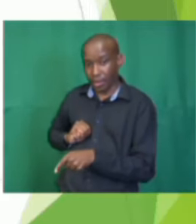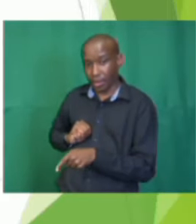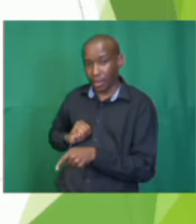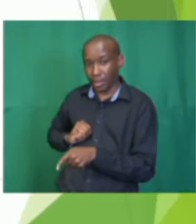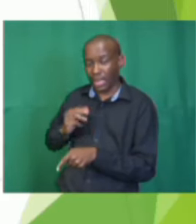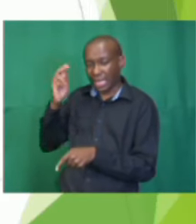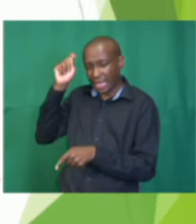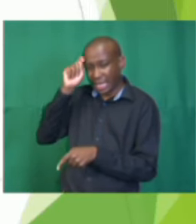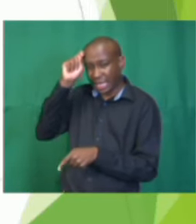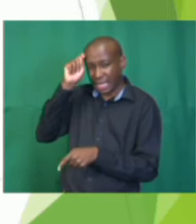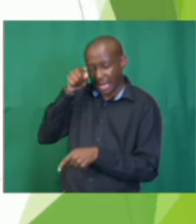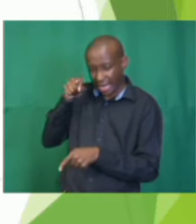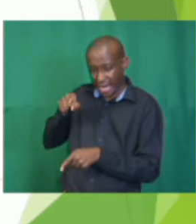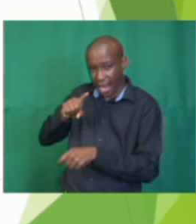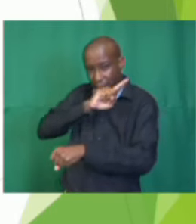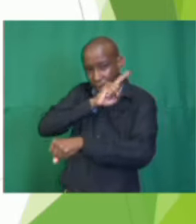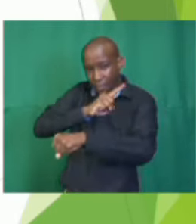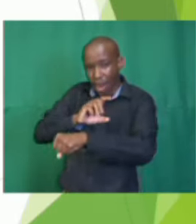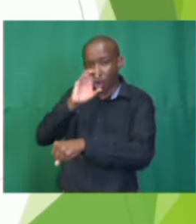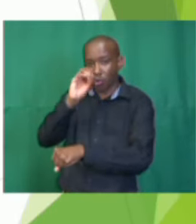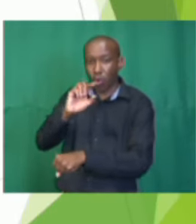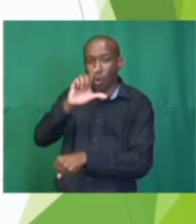it fulfills the prophecy